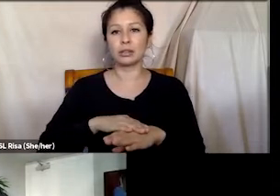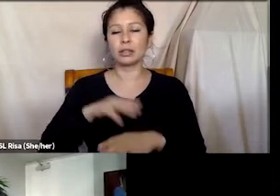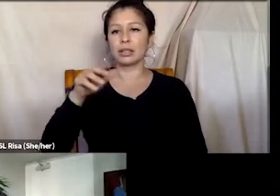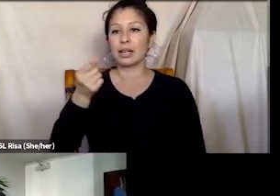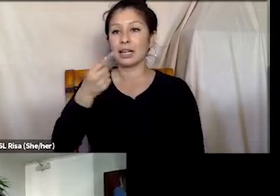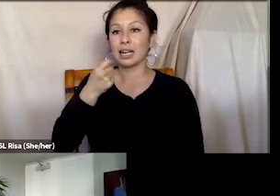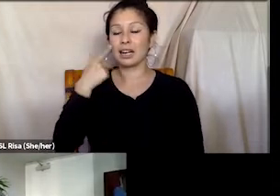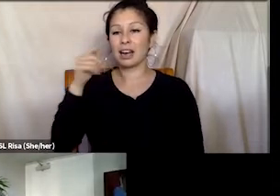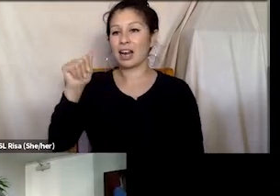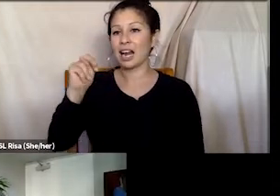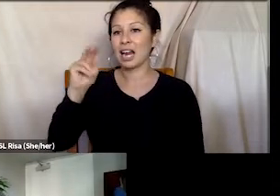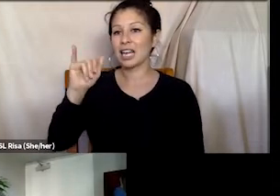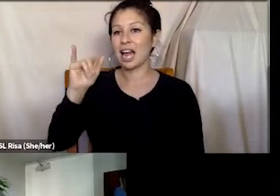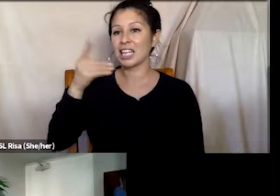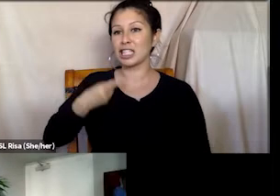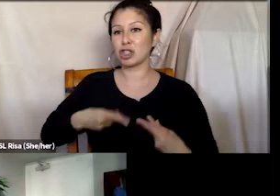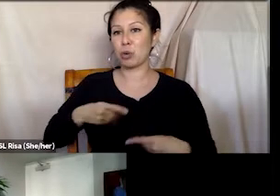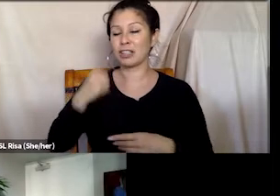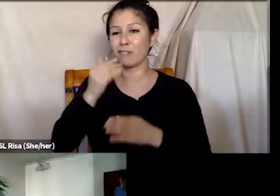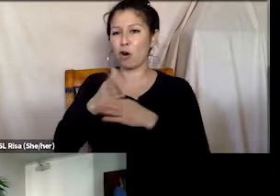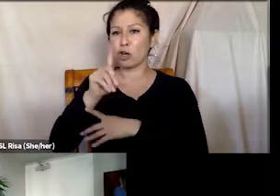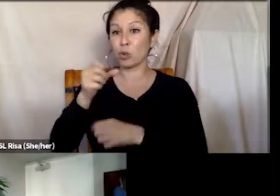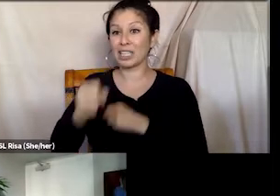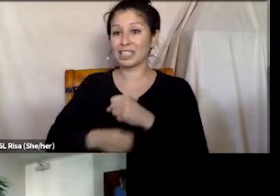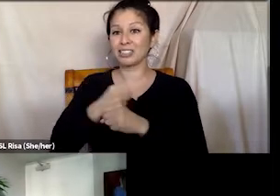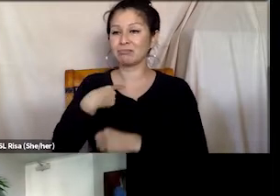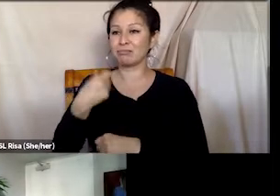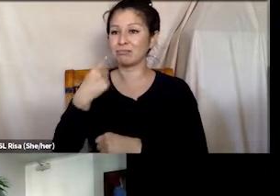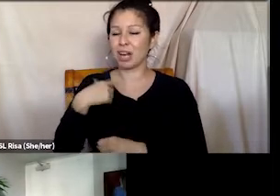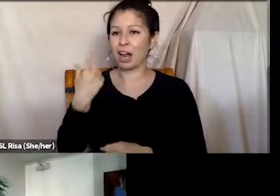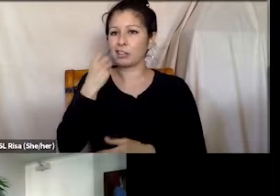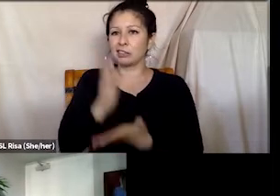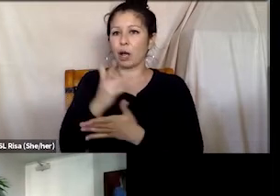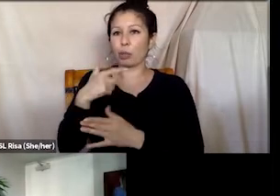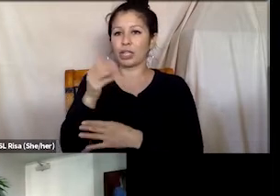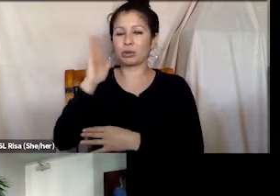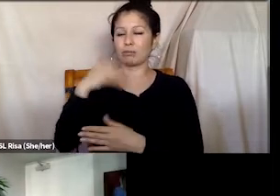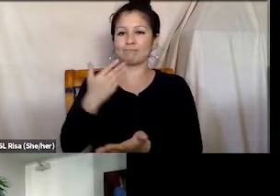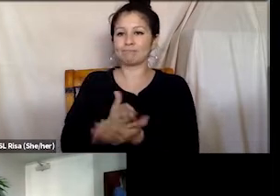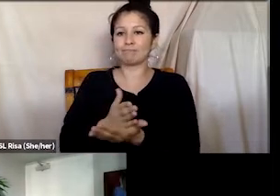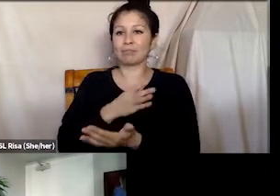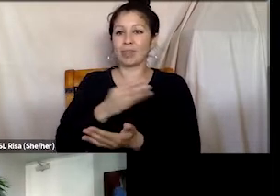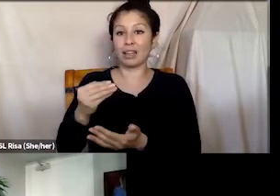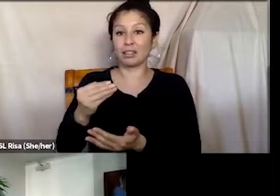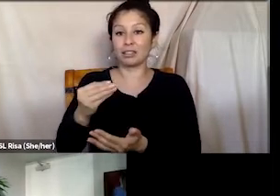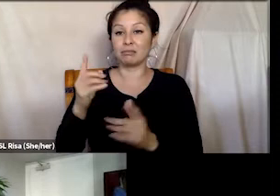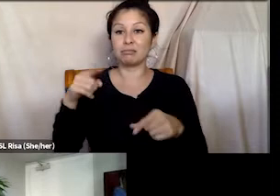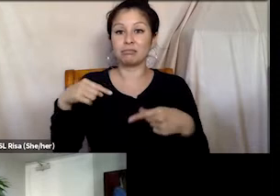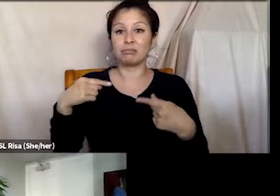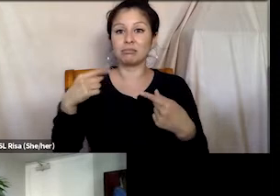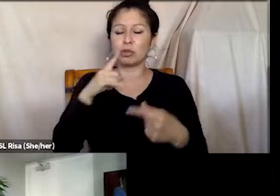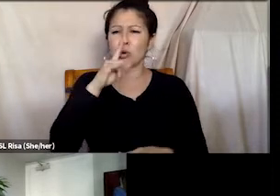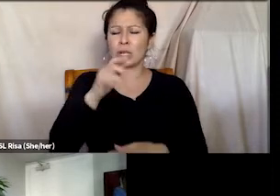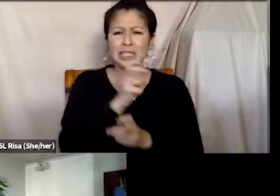antidepressants for over 20 years, which I got off of starting 3 years ago. And it was a